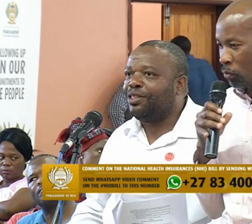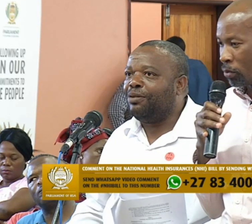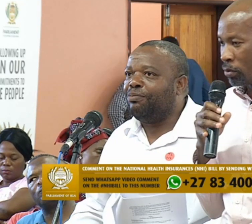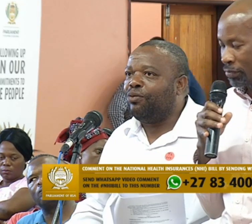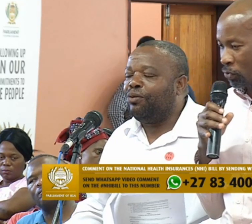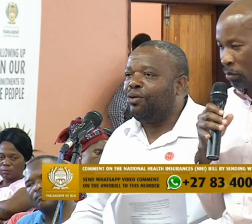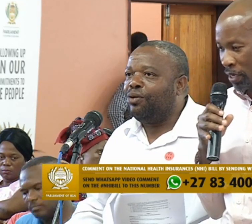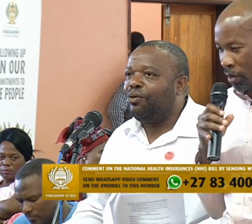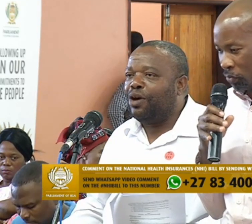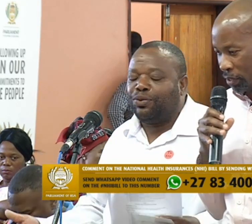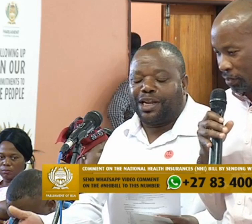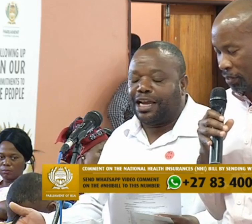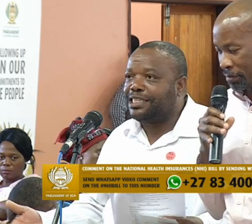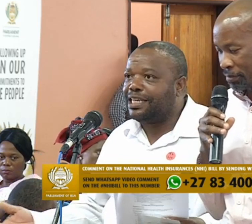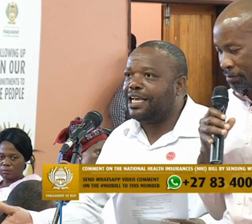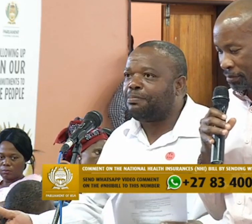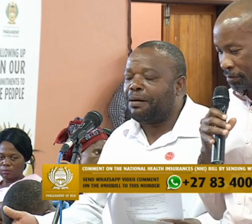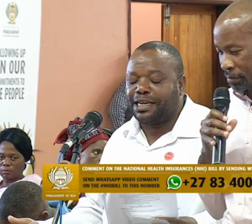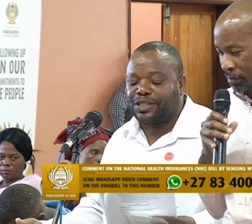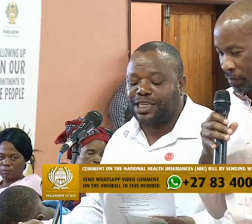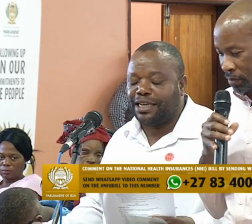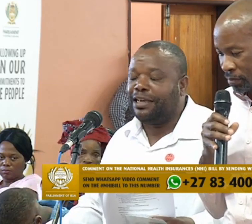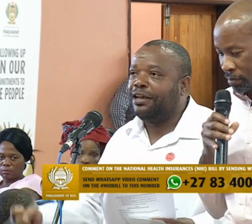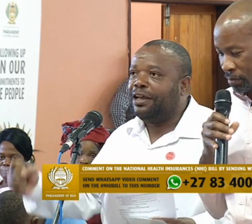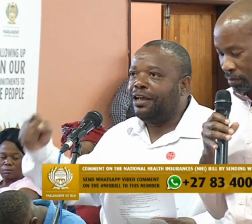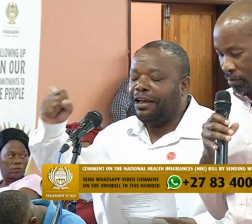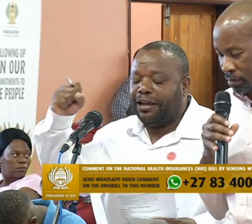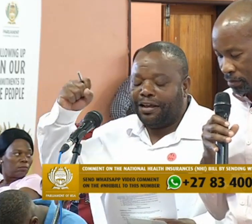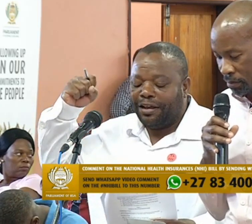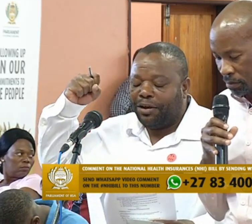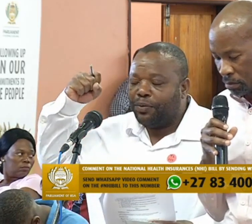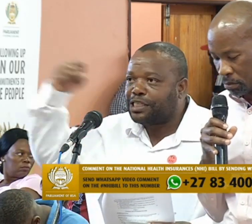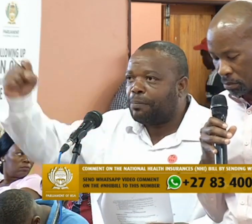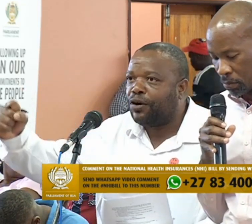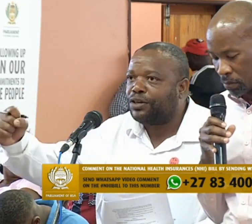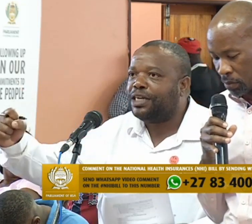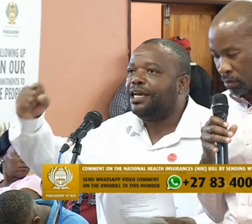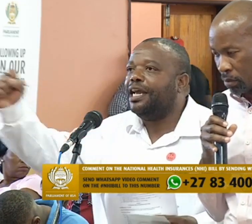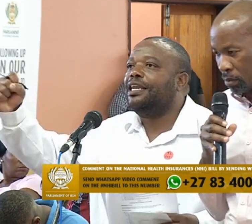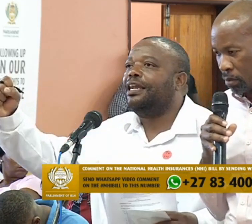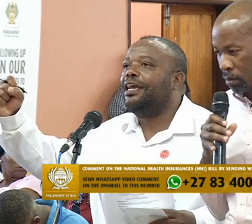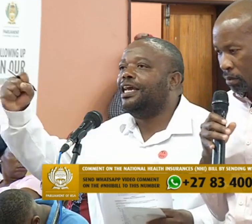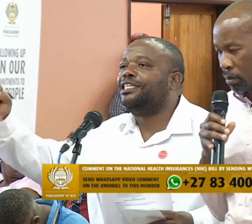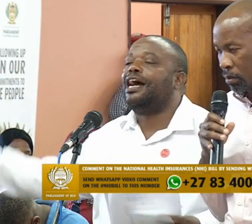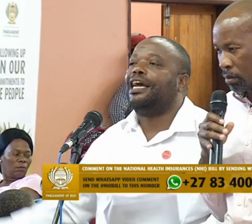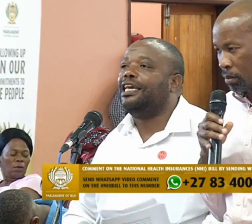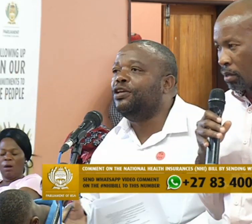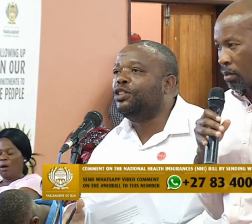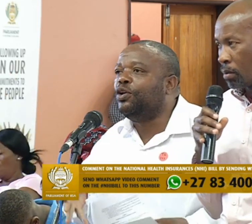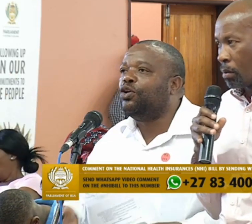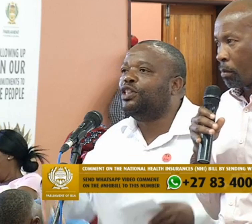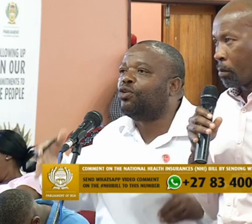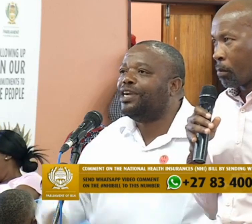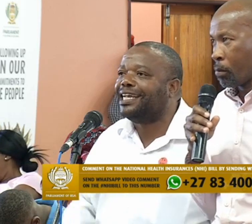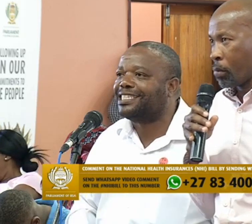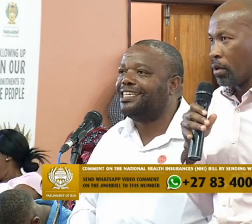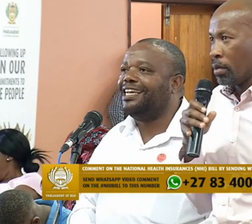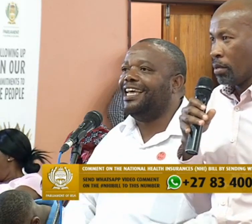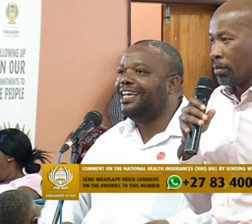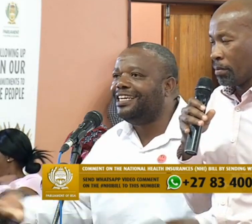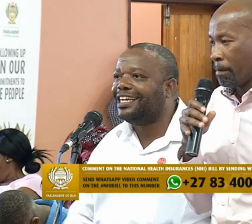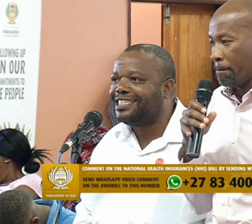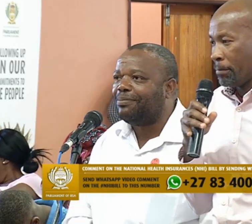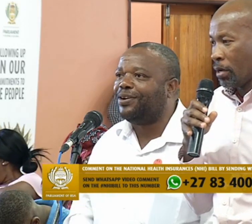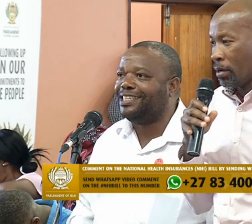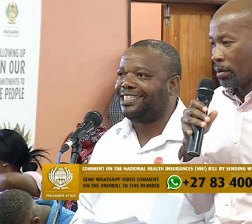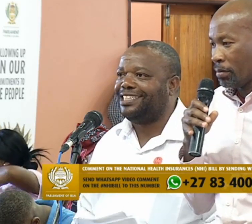mara ka stukule o ba bone. They say we must go to the doctors, we do that, but you will never see them. Ya re hopela le re